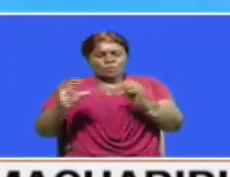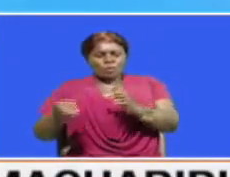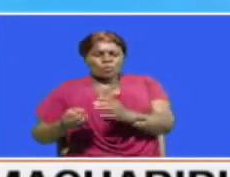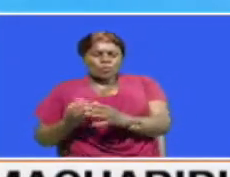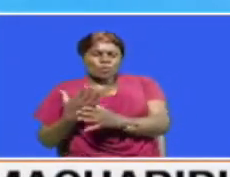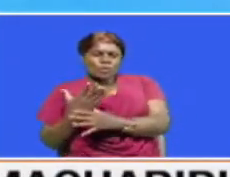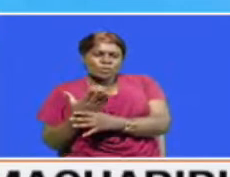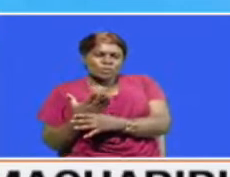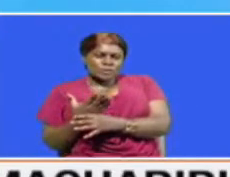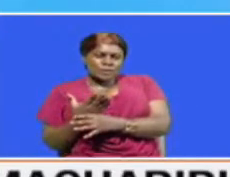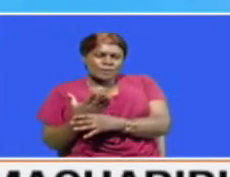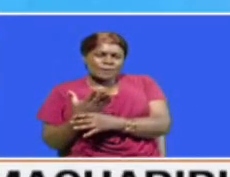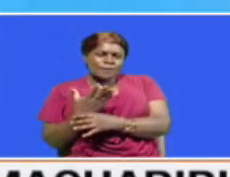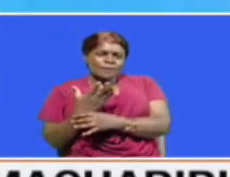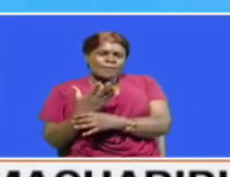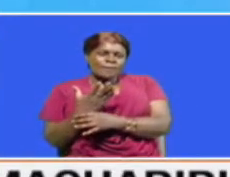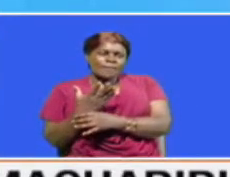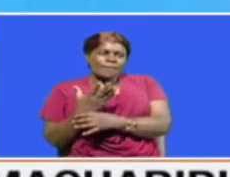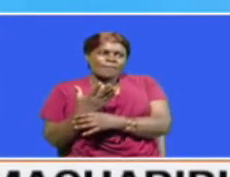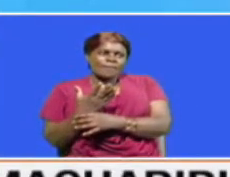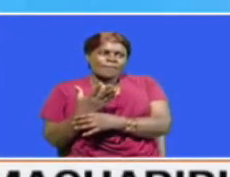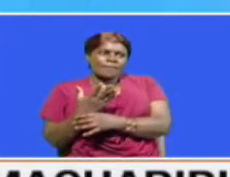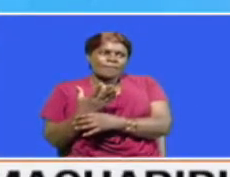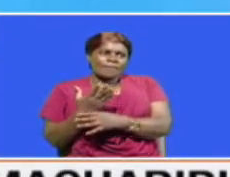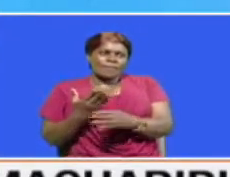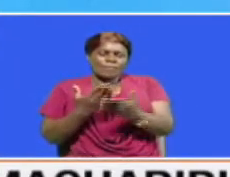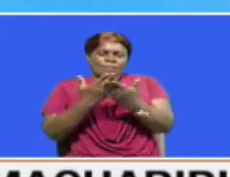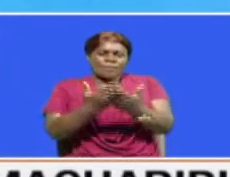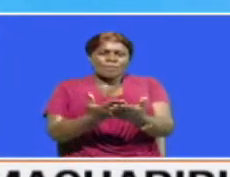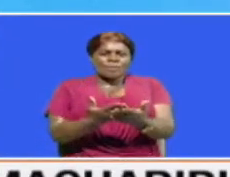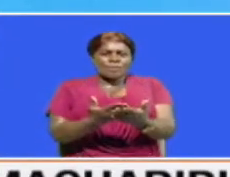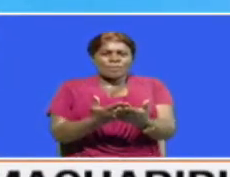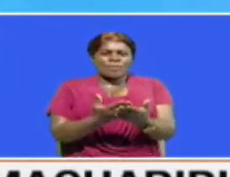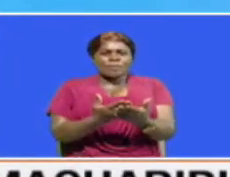produce and avail up to